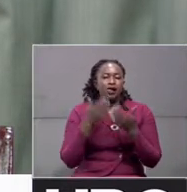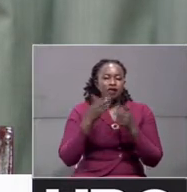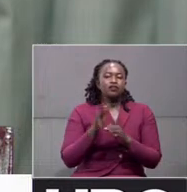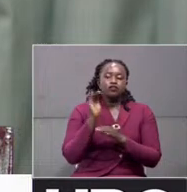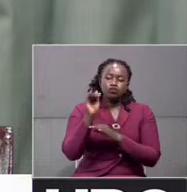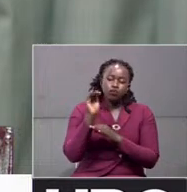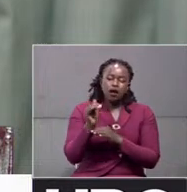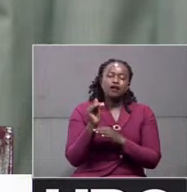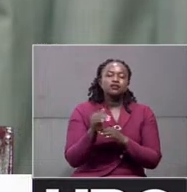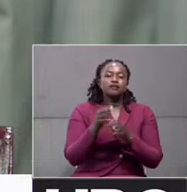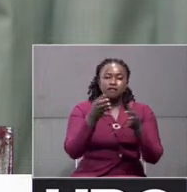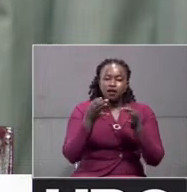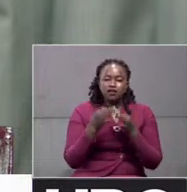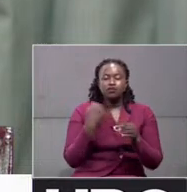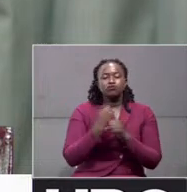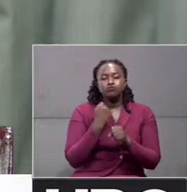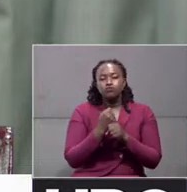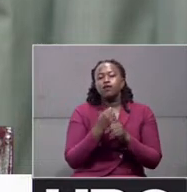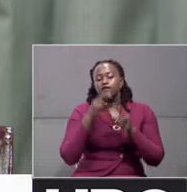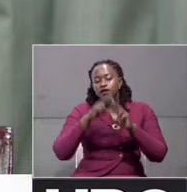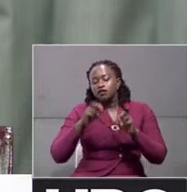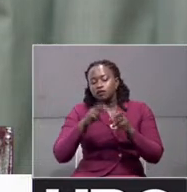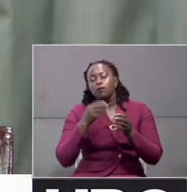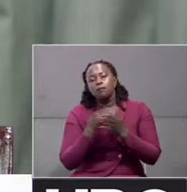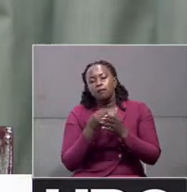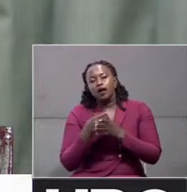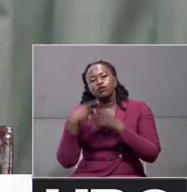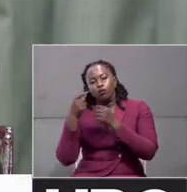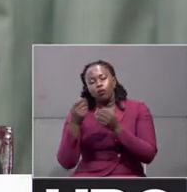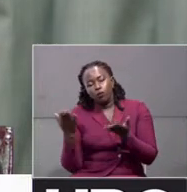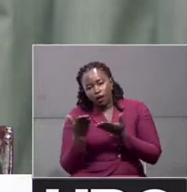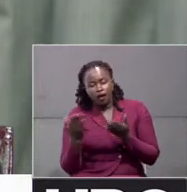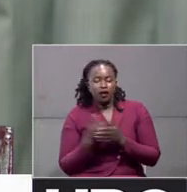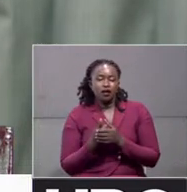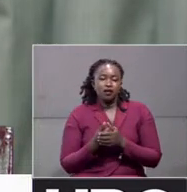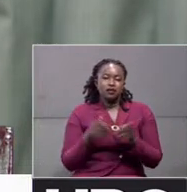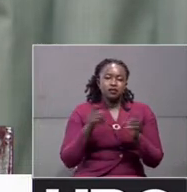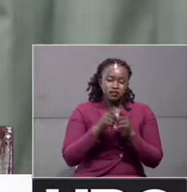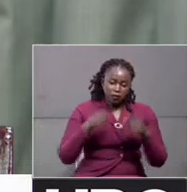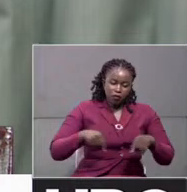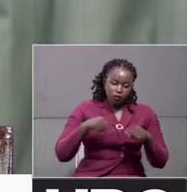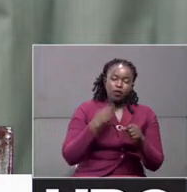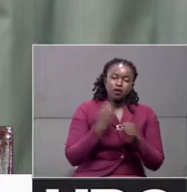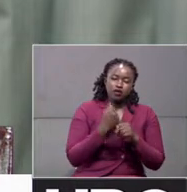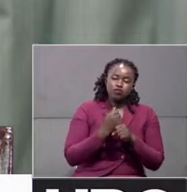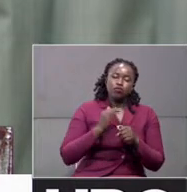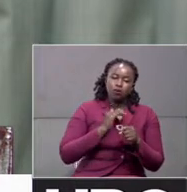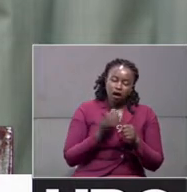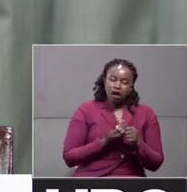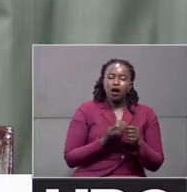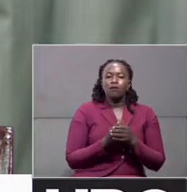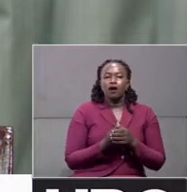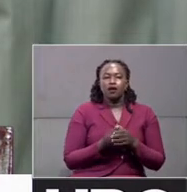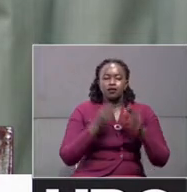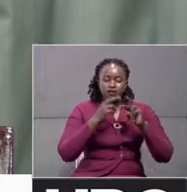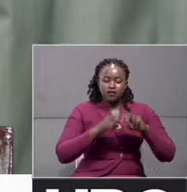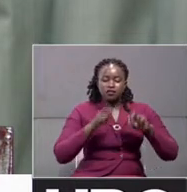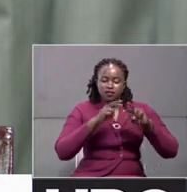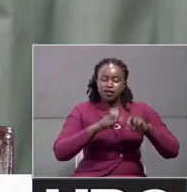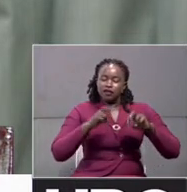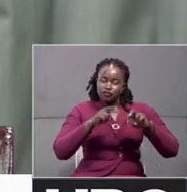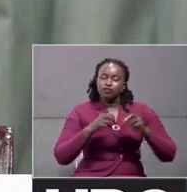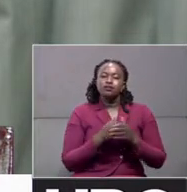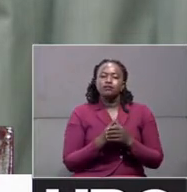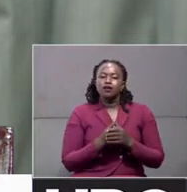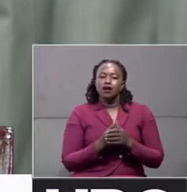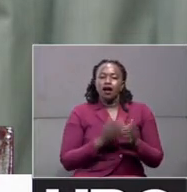do the investigation where the money went. And we also do our independent investigation. Then